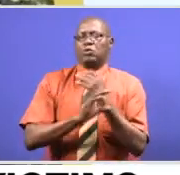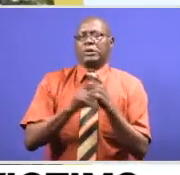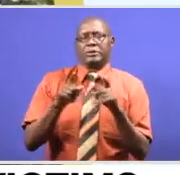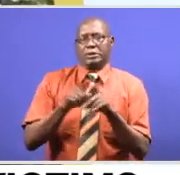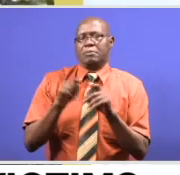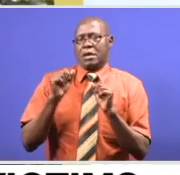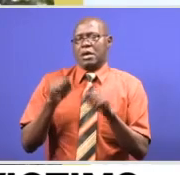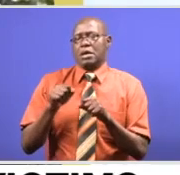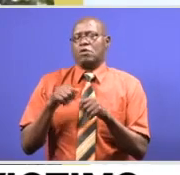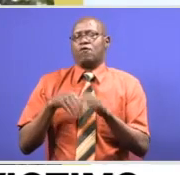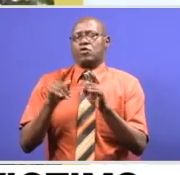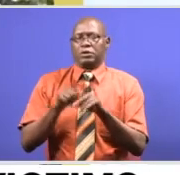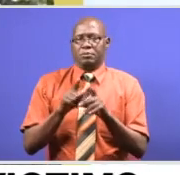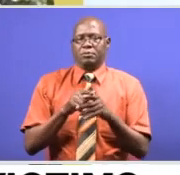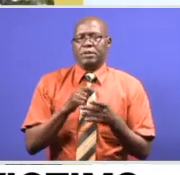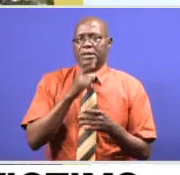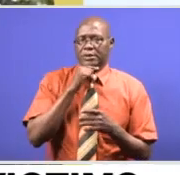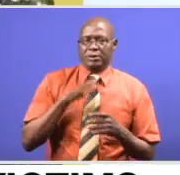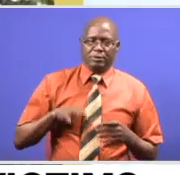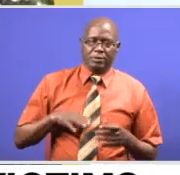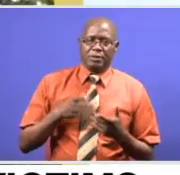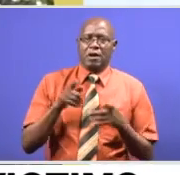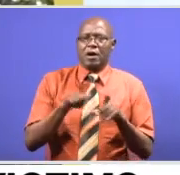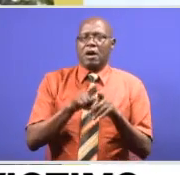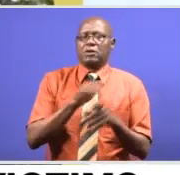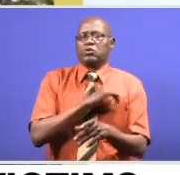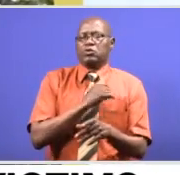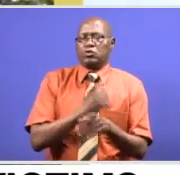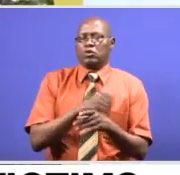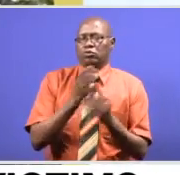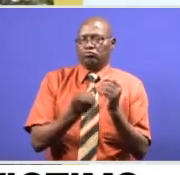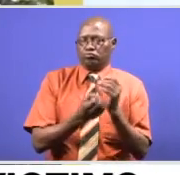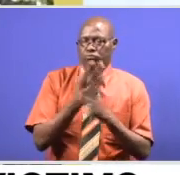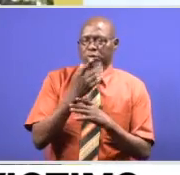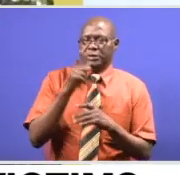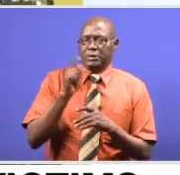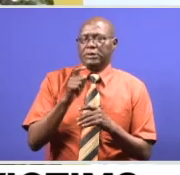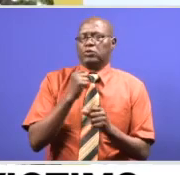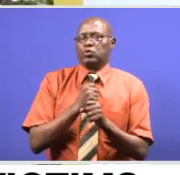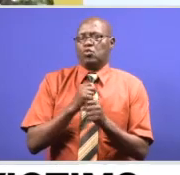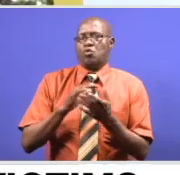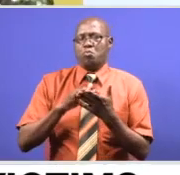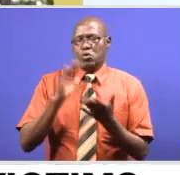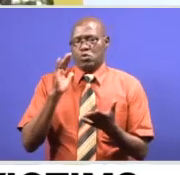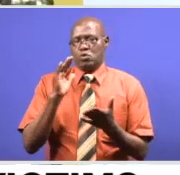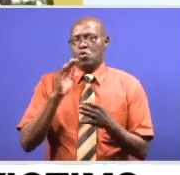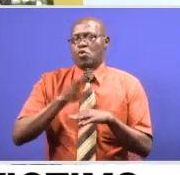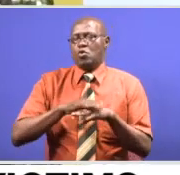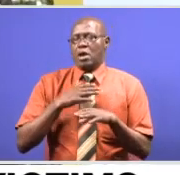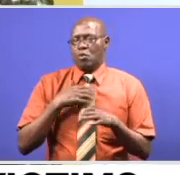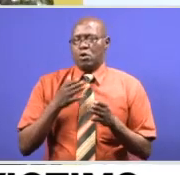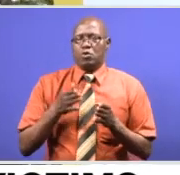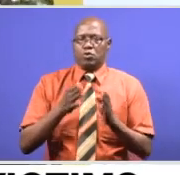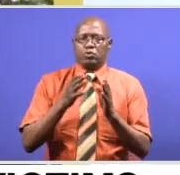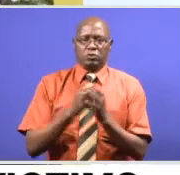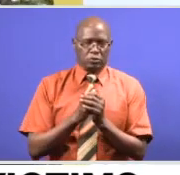behind. Ladies and gentlemen, as an authority, we do acknowledge the need to do more in reducing fatalities on our roads. Vulnerable